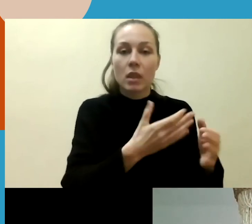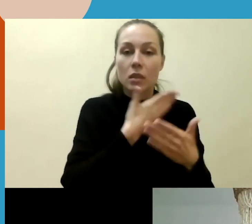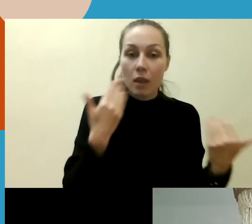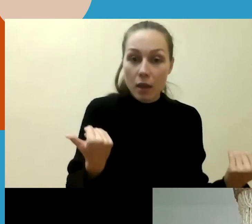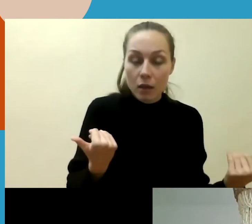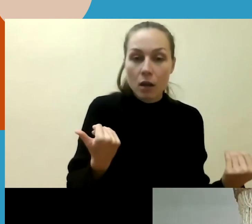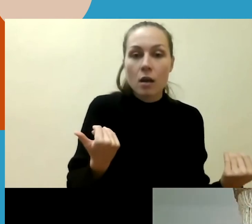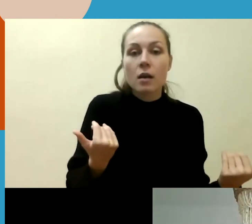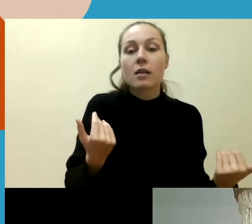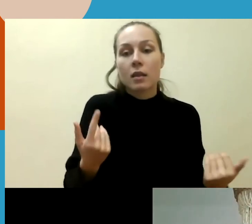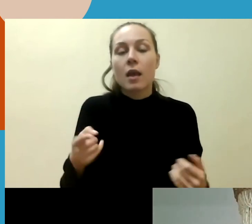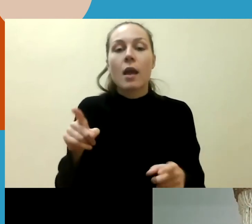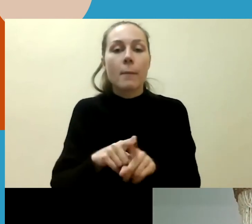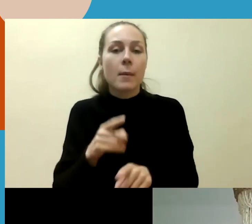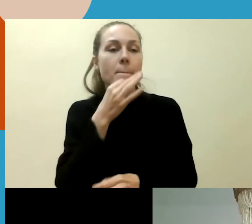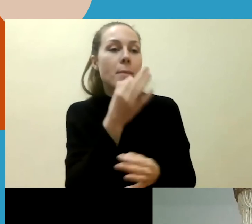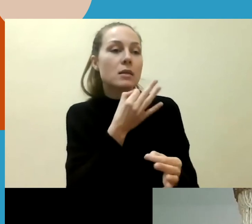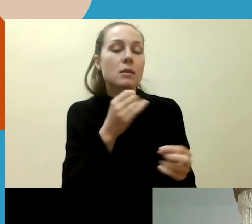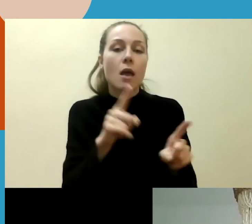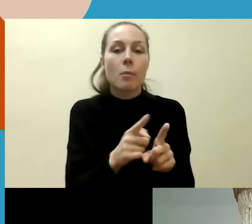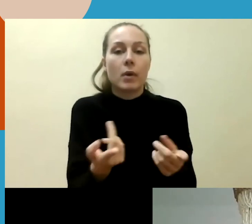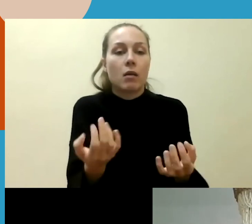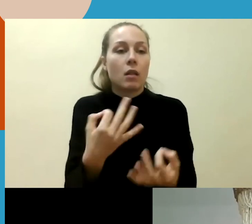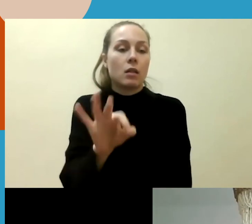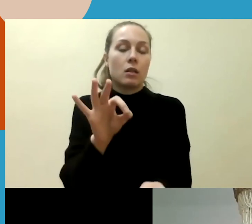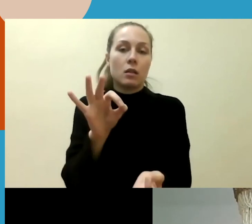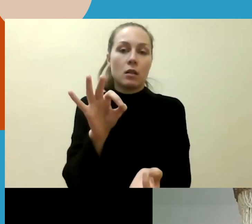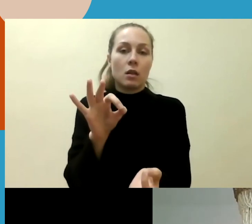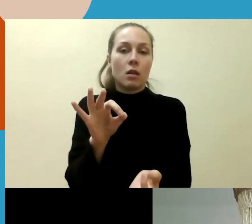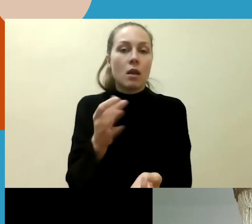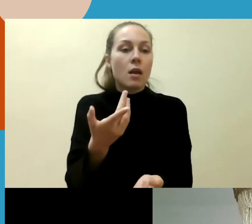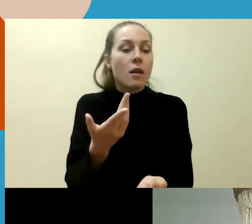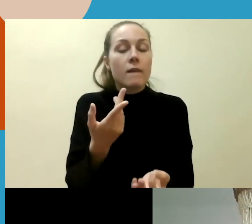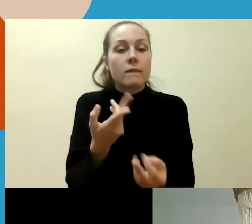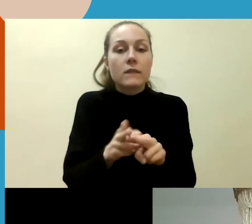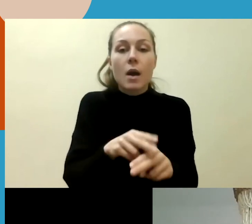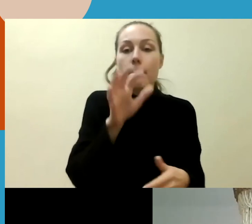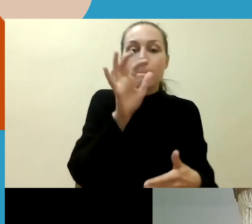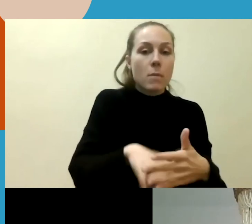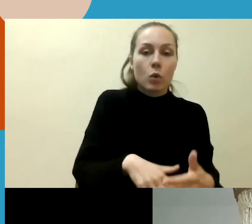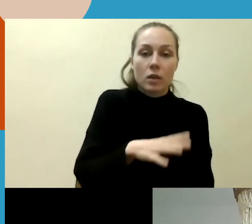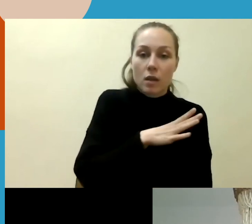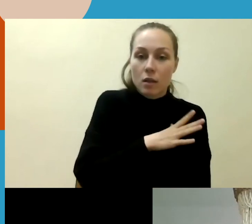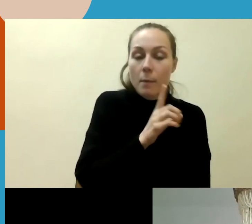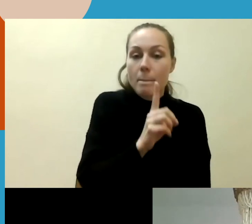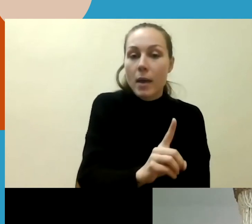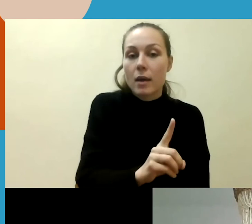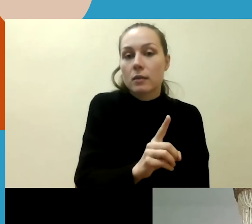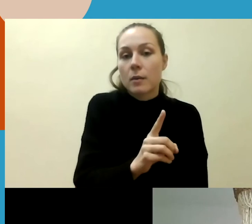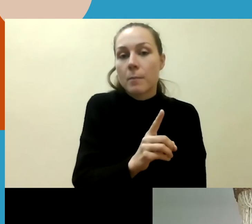Pasisakymai tarsi lieka tokioje pilkojoje zonoje, kad mes negalime už juos nubausti, bet kita vertus mes turbūt ir negalime